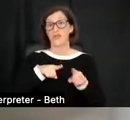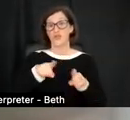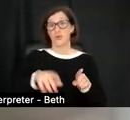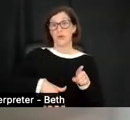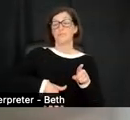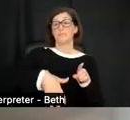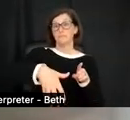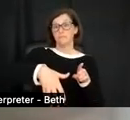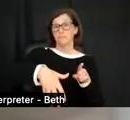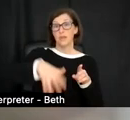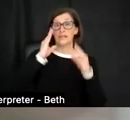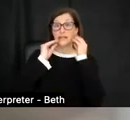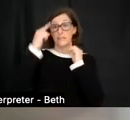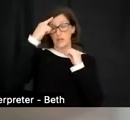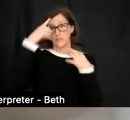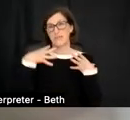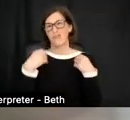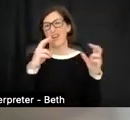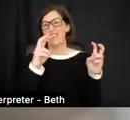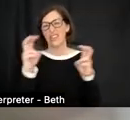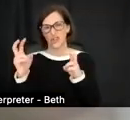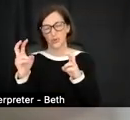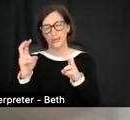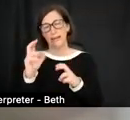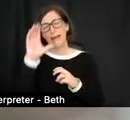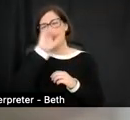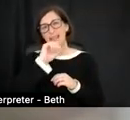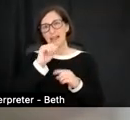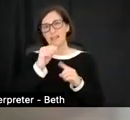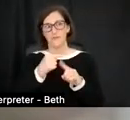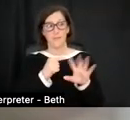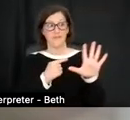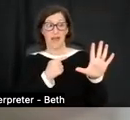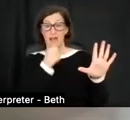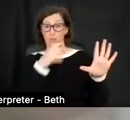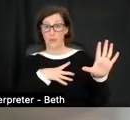experience mental health issues. They estimate 1 in 5.